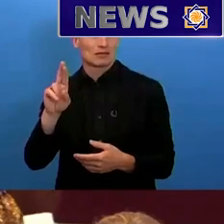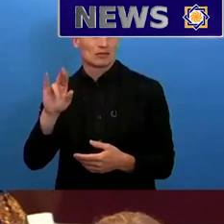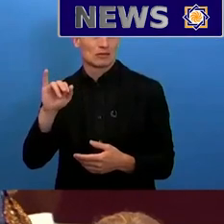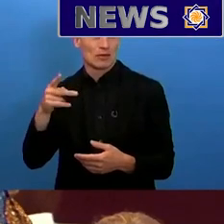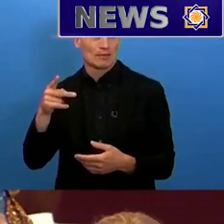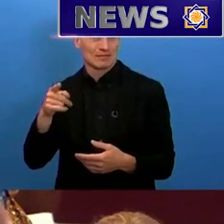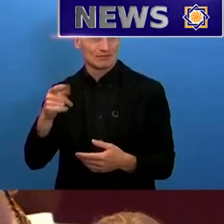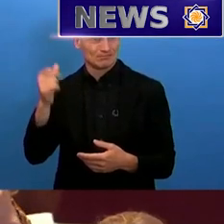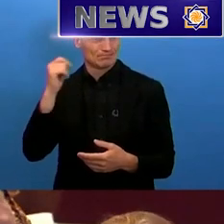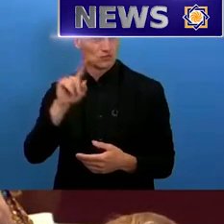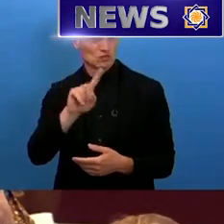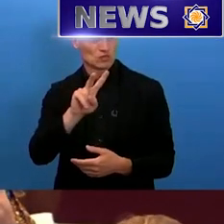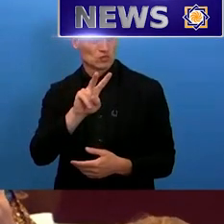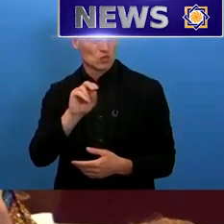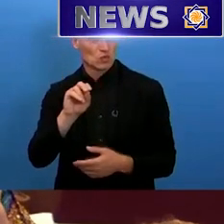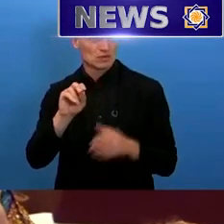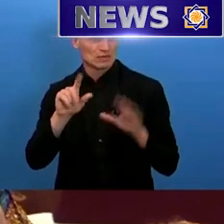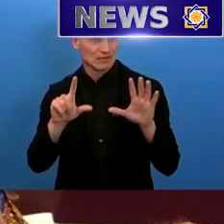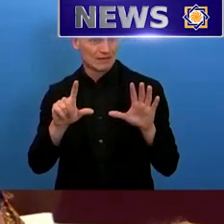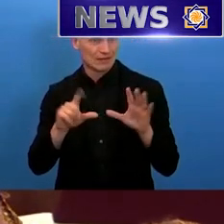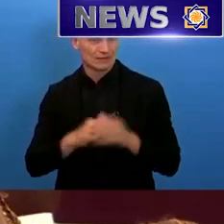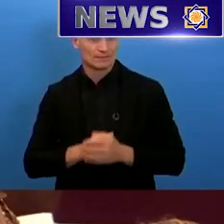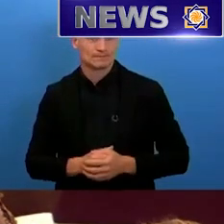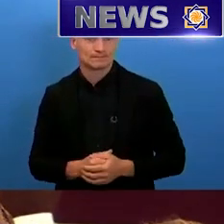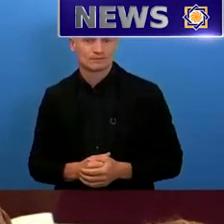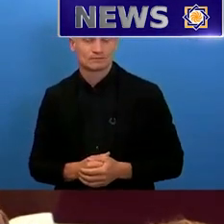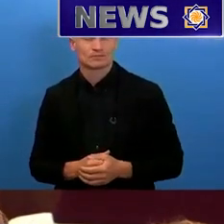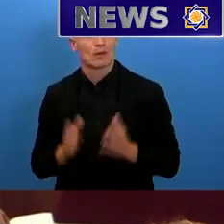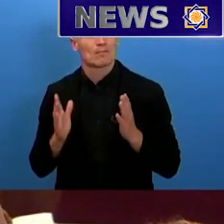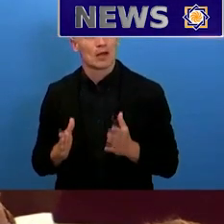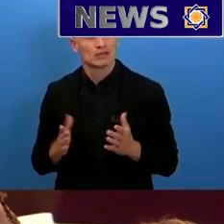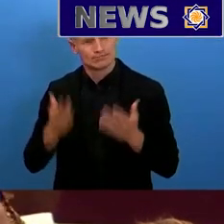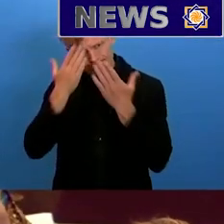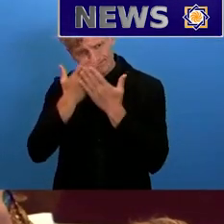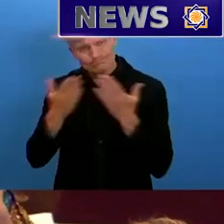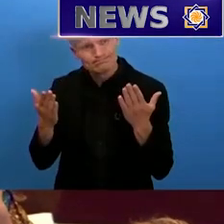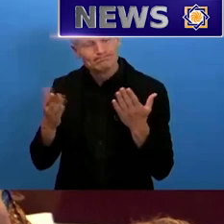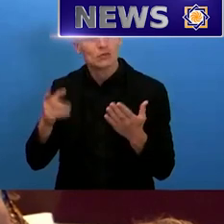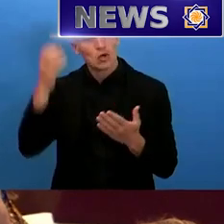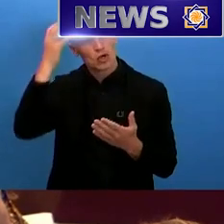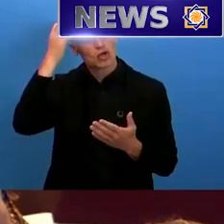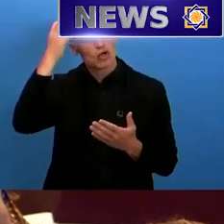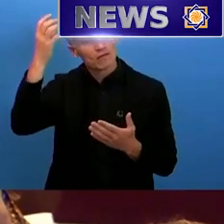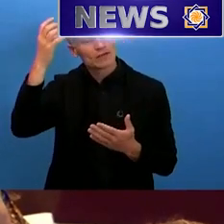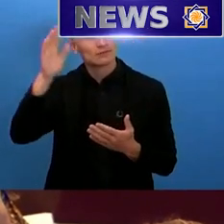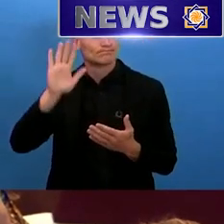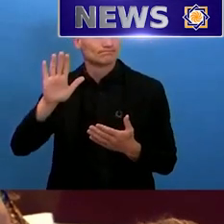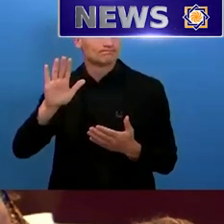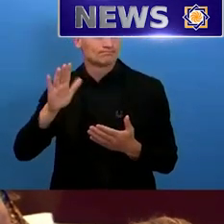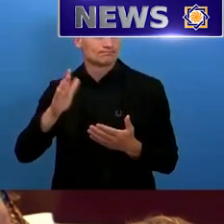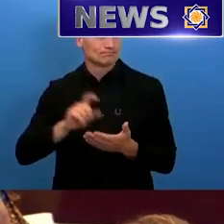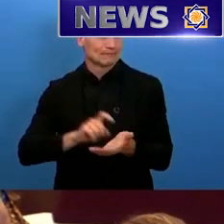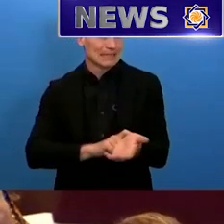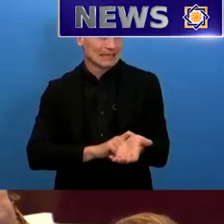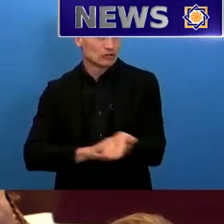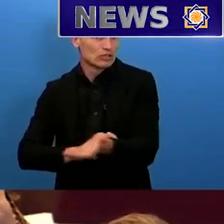towards Indigenous Peoples. Mr. President emphasized that Indigenous people have the right to their nationality and the land, territories and resources